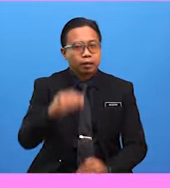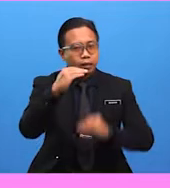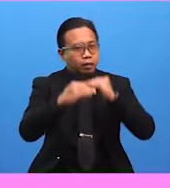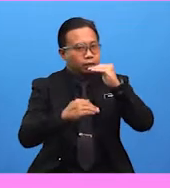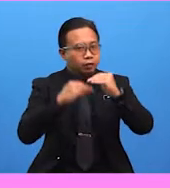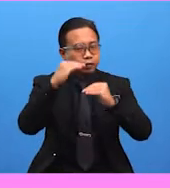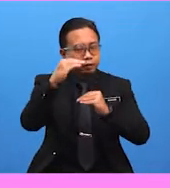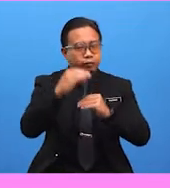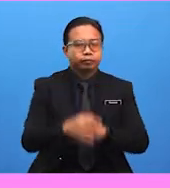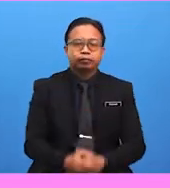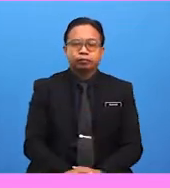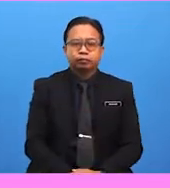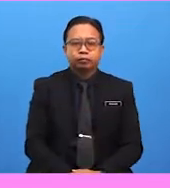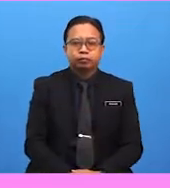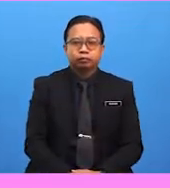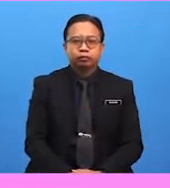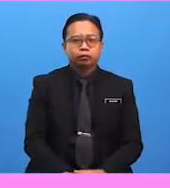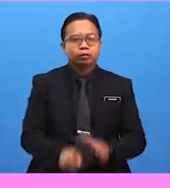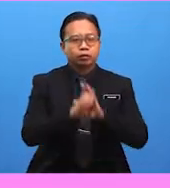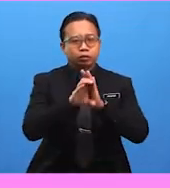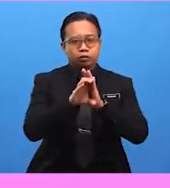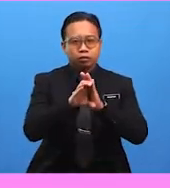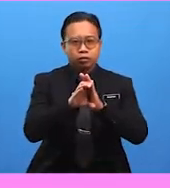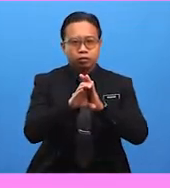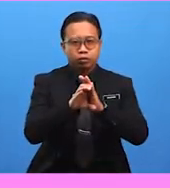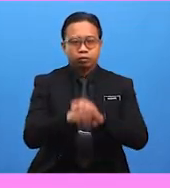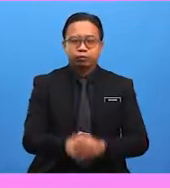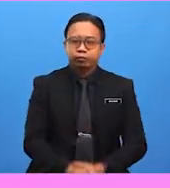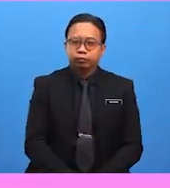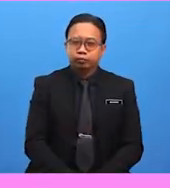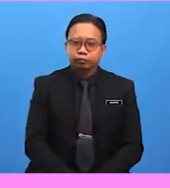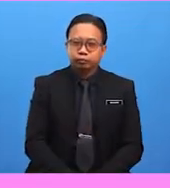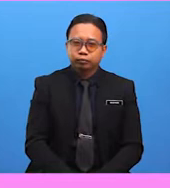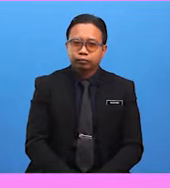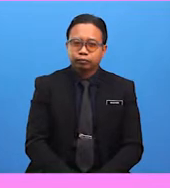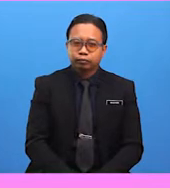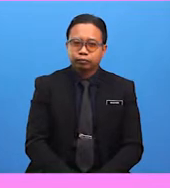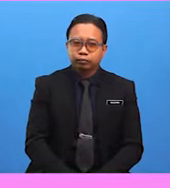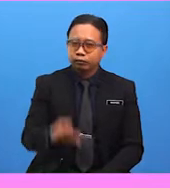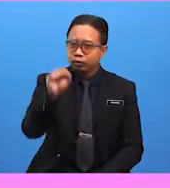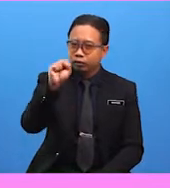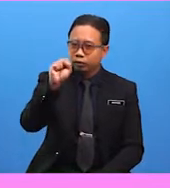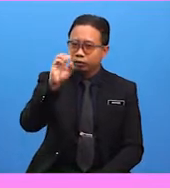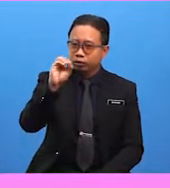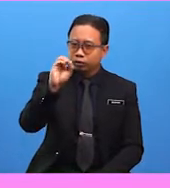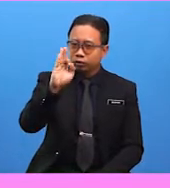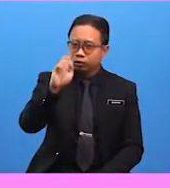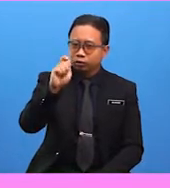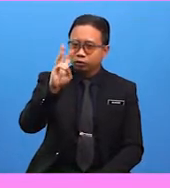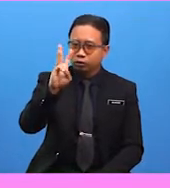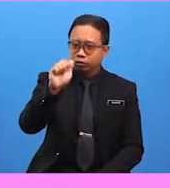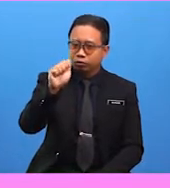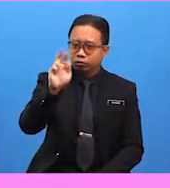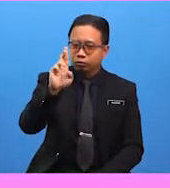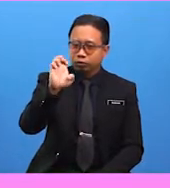Developers, such as app developers, software engineers